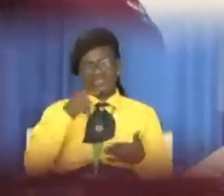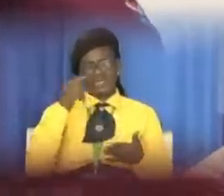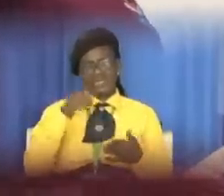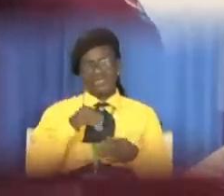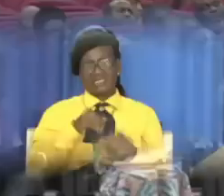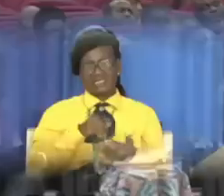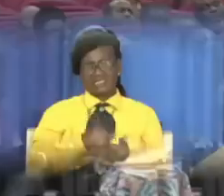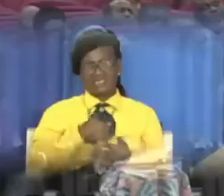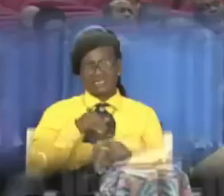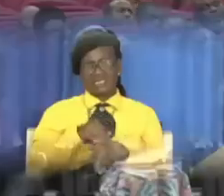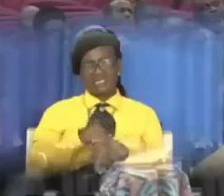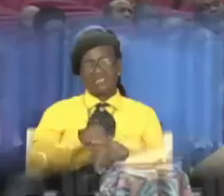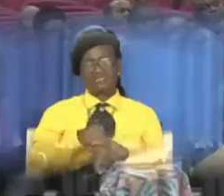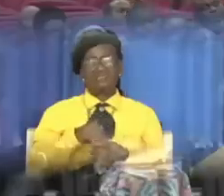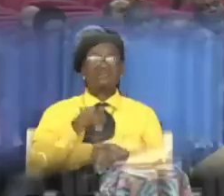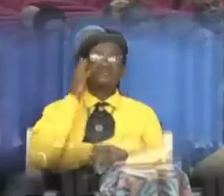language.